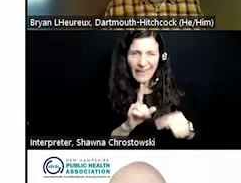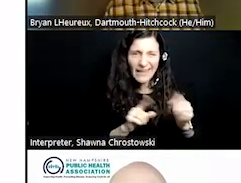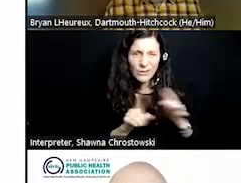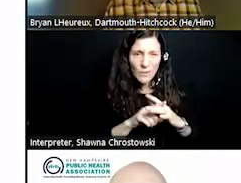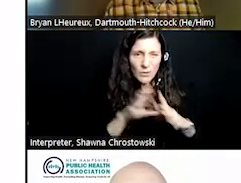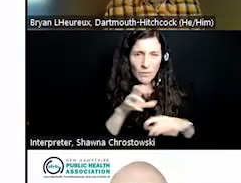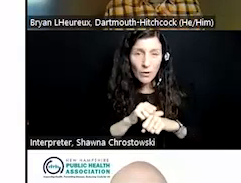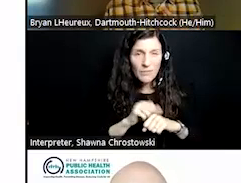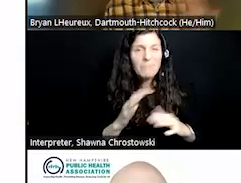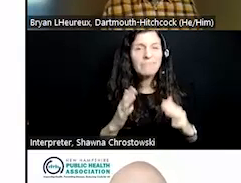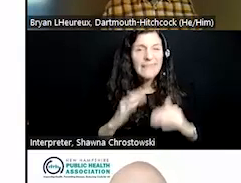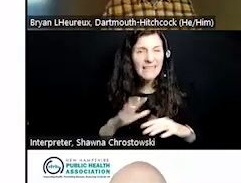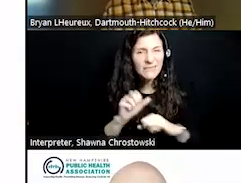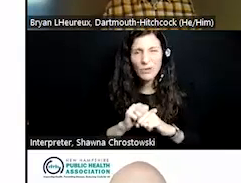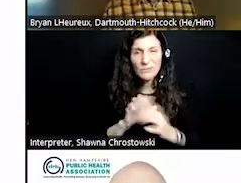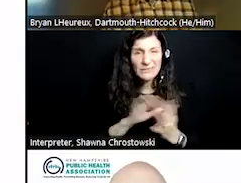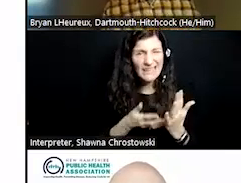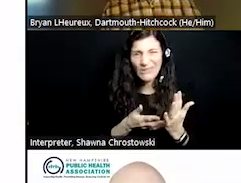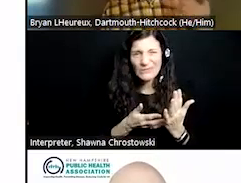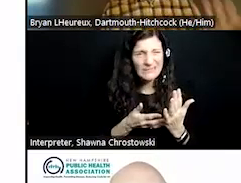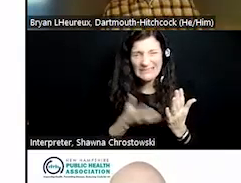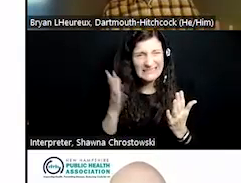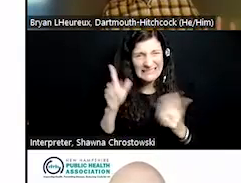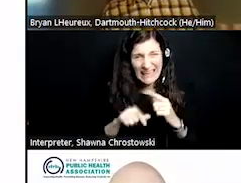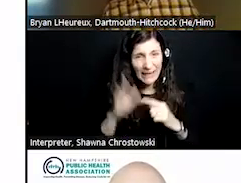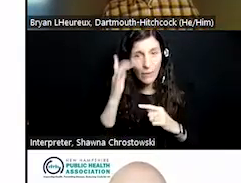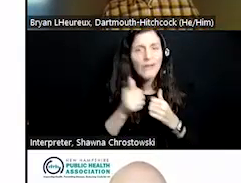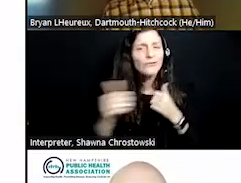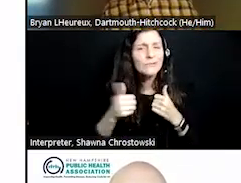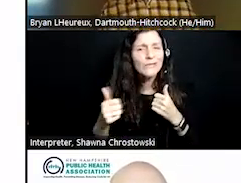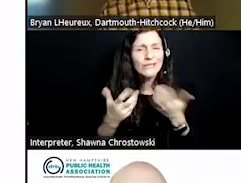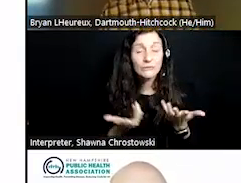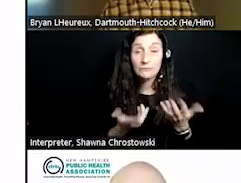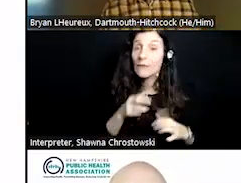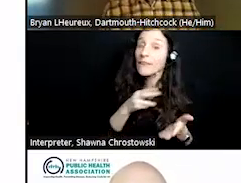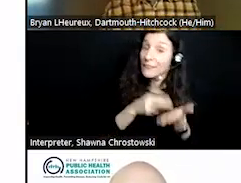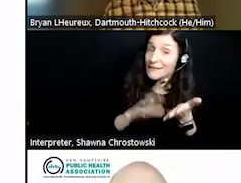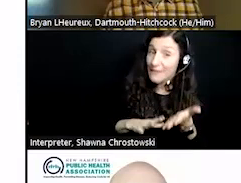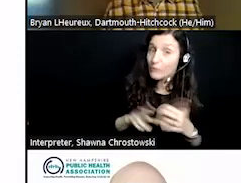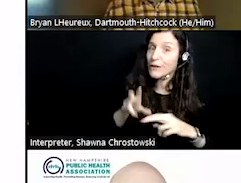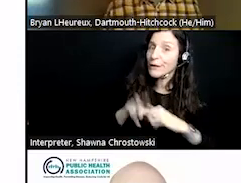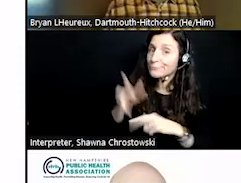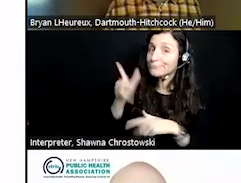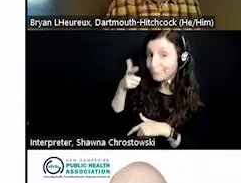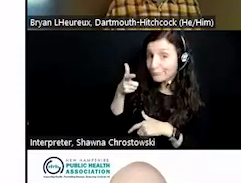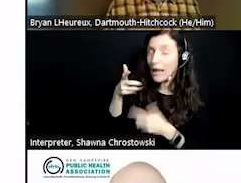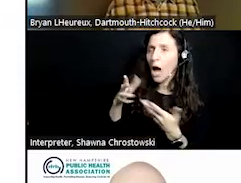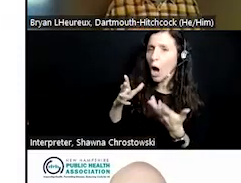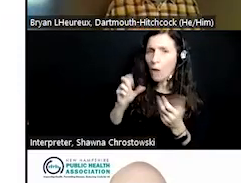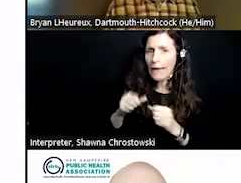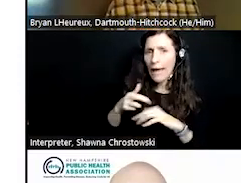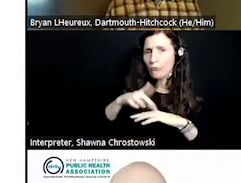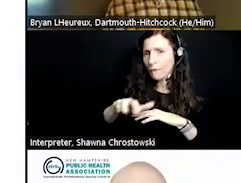next appointment because of transportation issues. A secretary can then make the referral to the embedded community health worker within